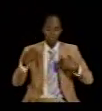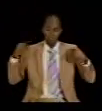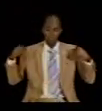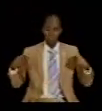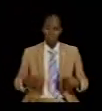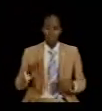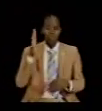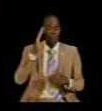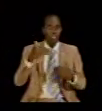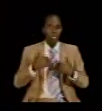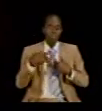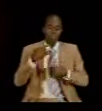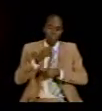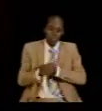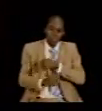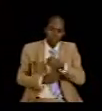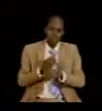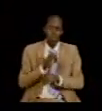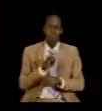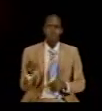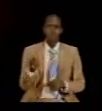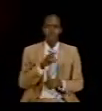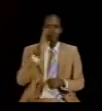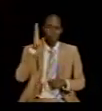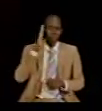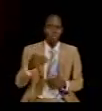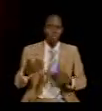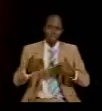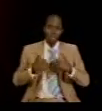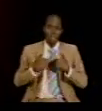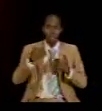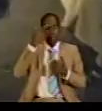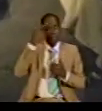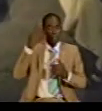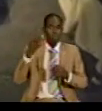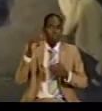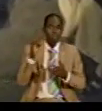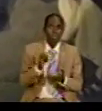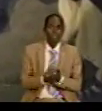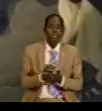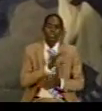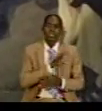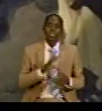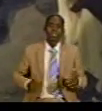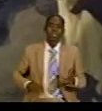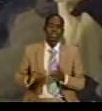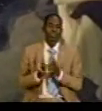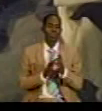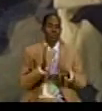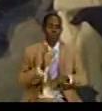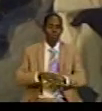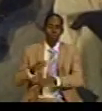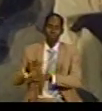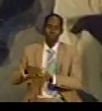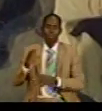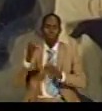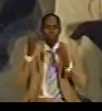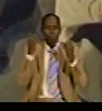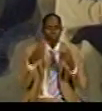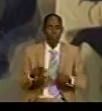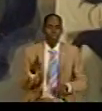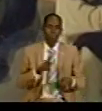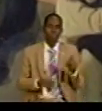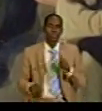the suffering they will have, the pain they will have. Because of that, he warned men. The apostles knew